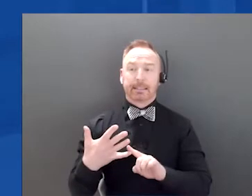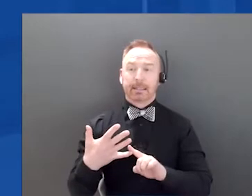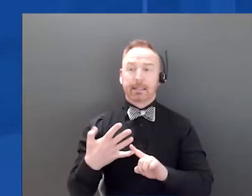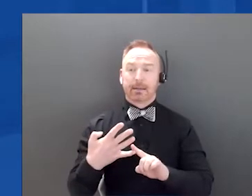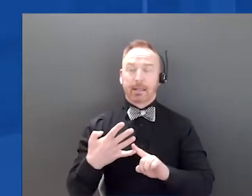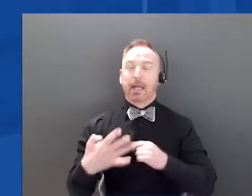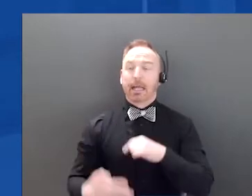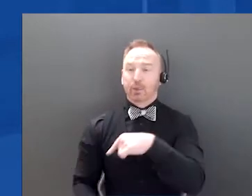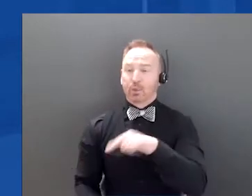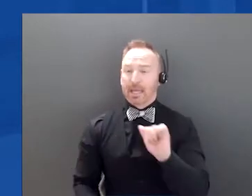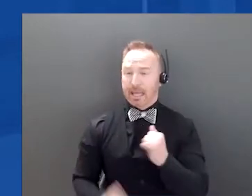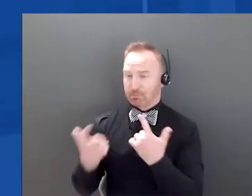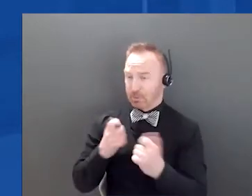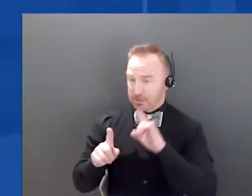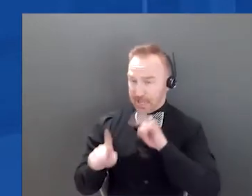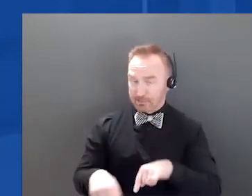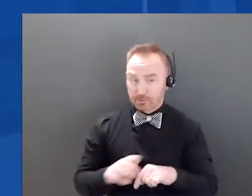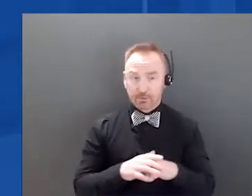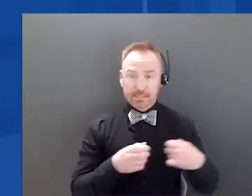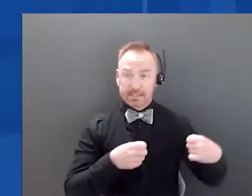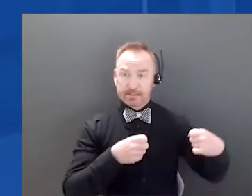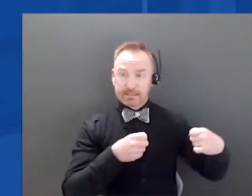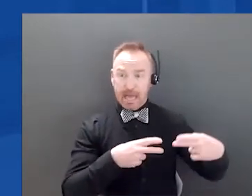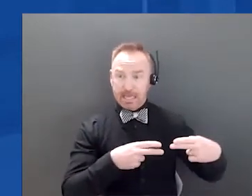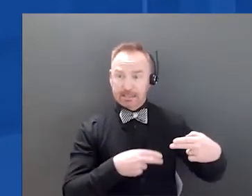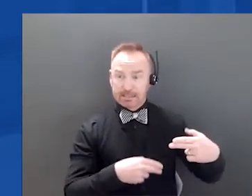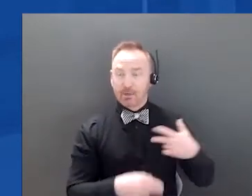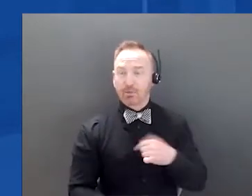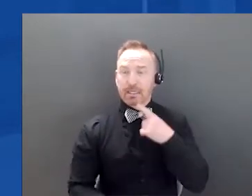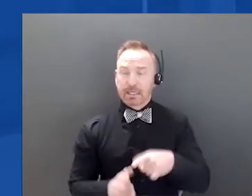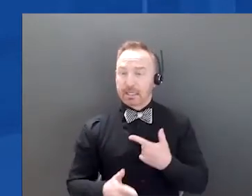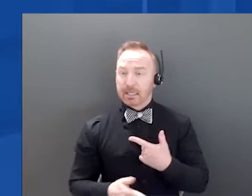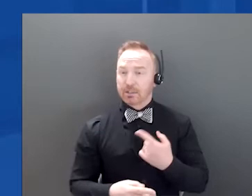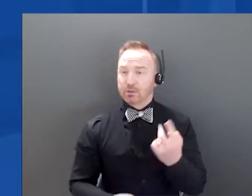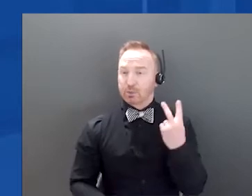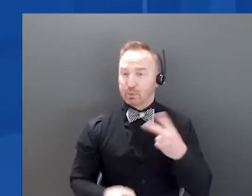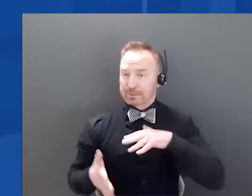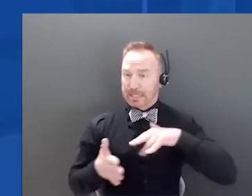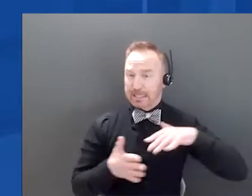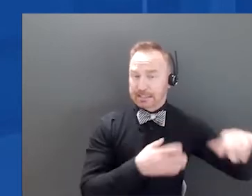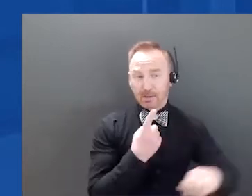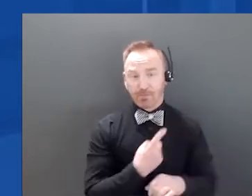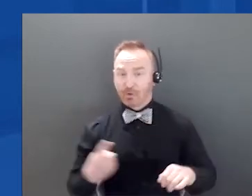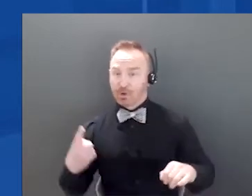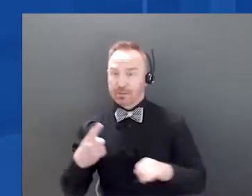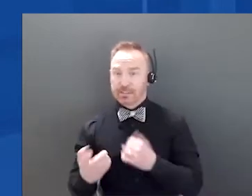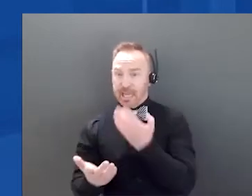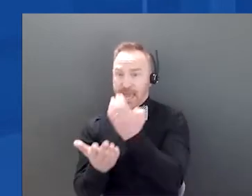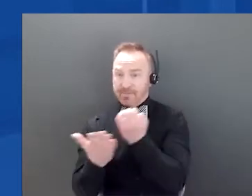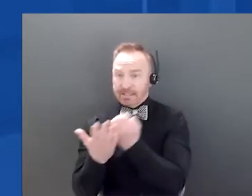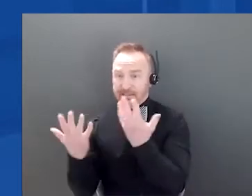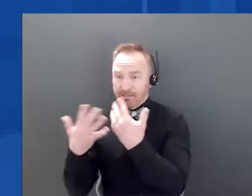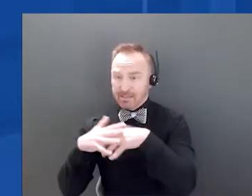So in the following slides, I'm going to present some findings from 2 studies. The first is a synthesis of evidence. The second